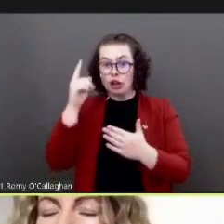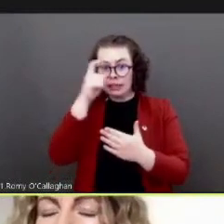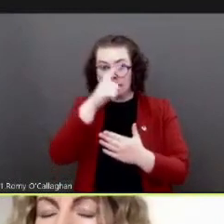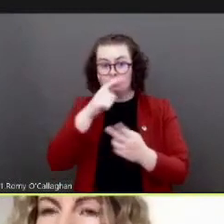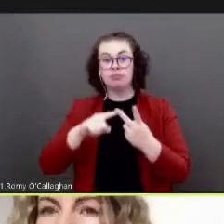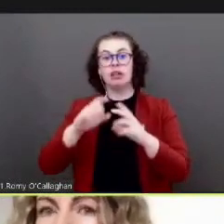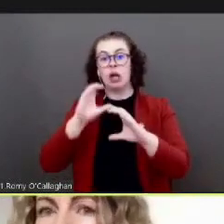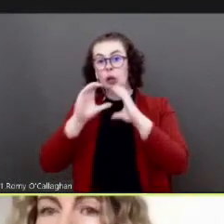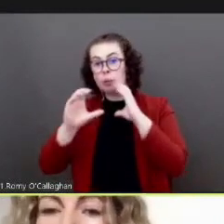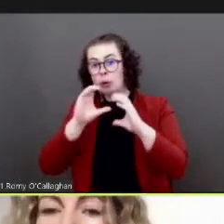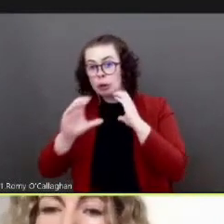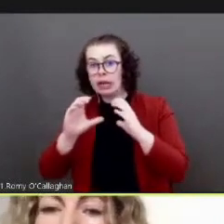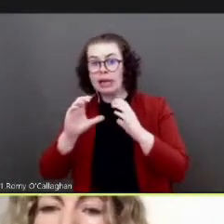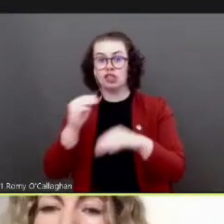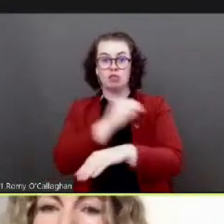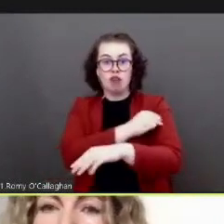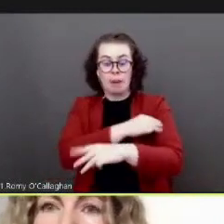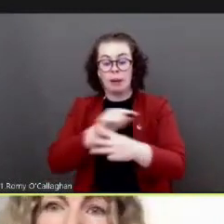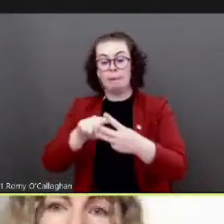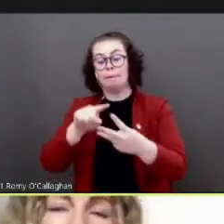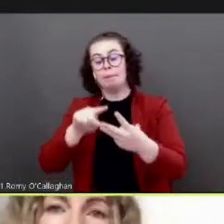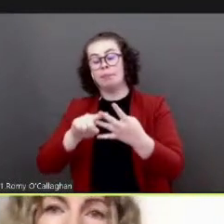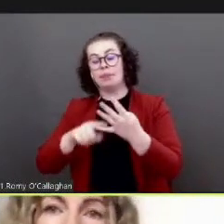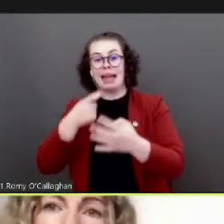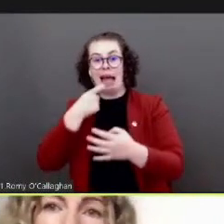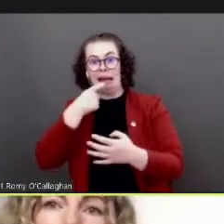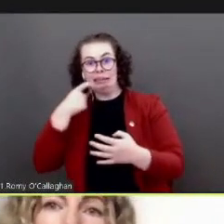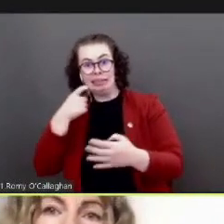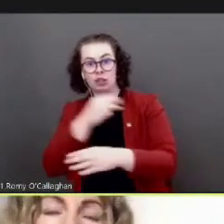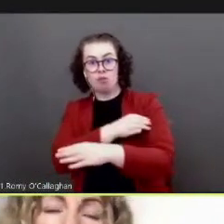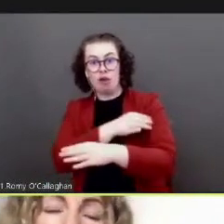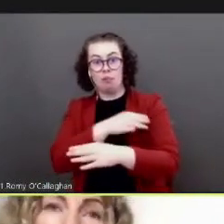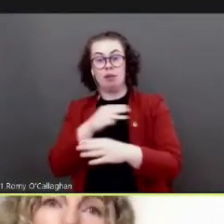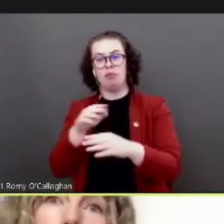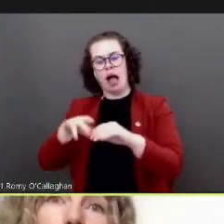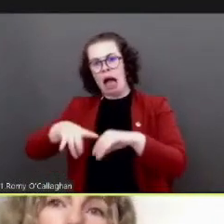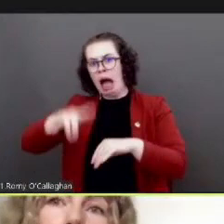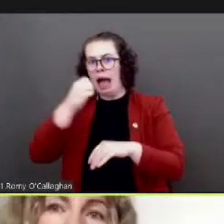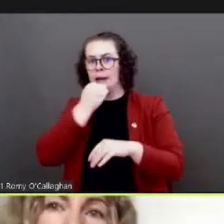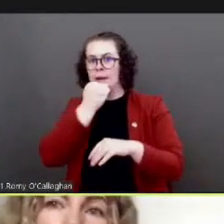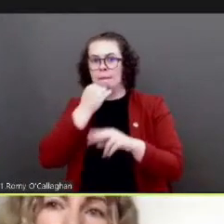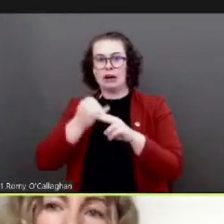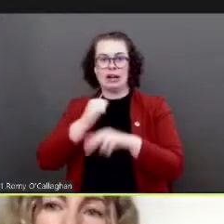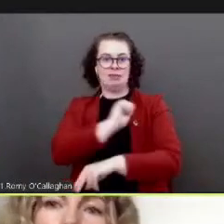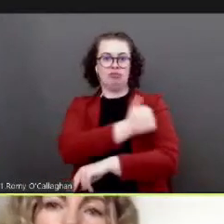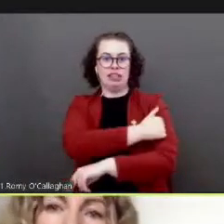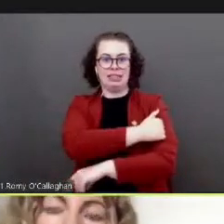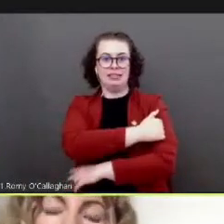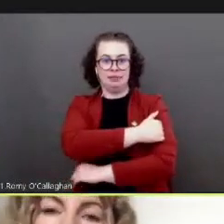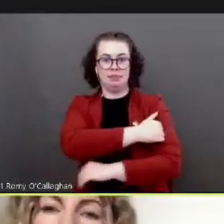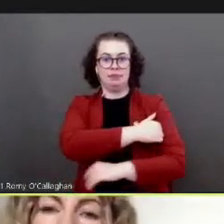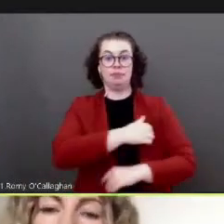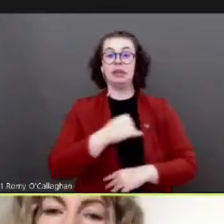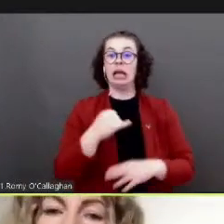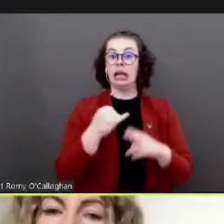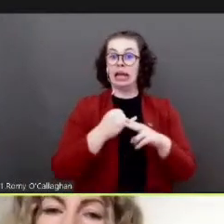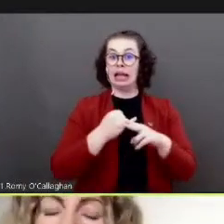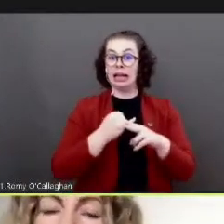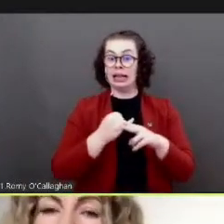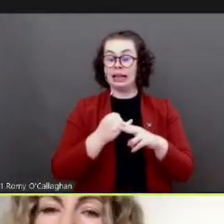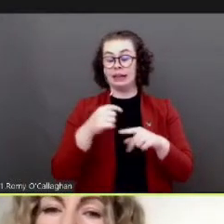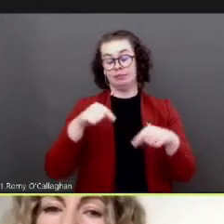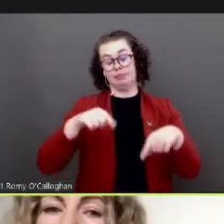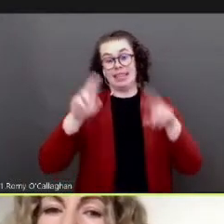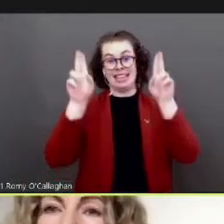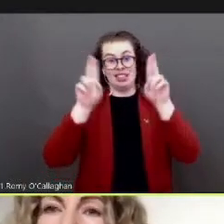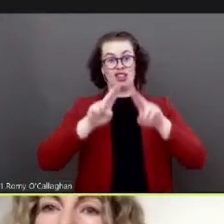and addiction problems. We are in prisons internationally responding to an environment